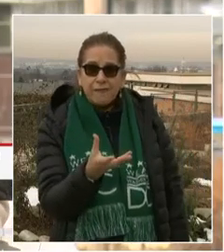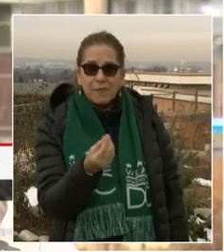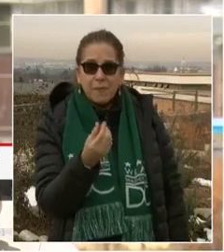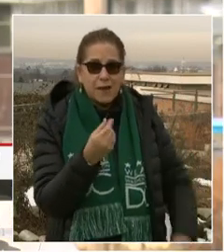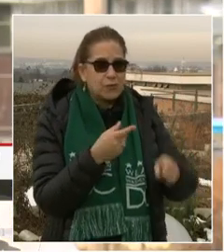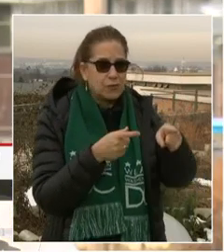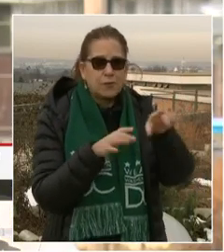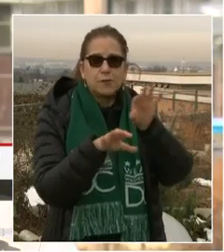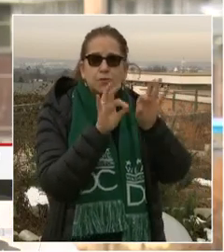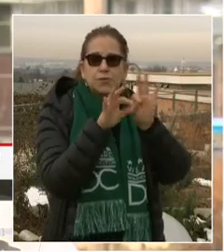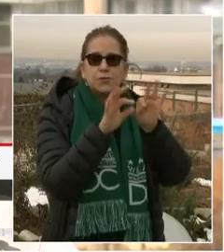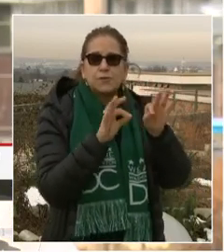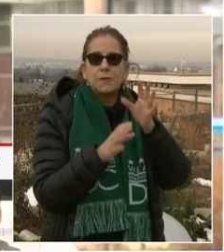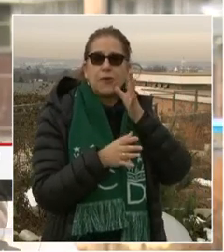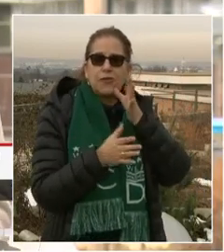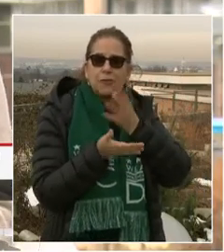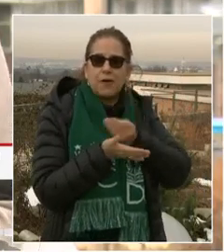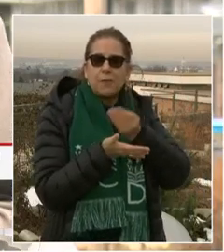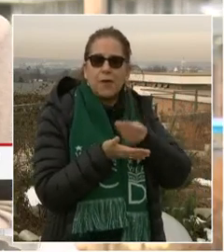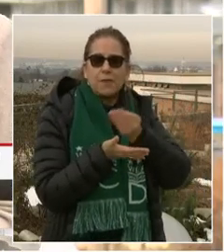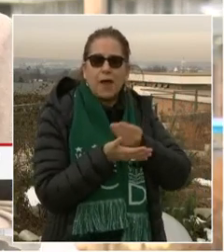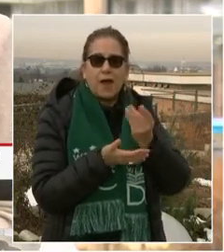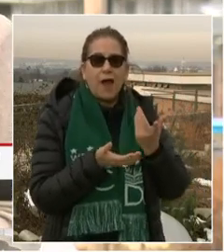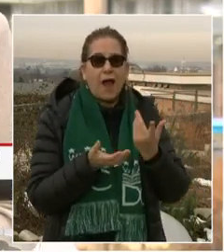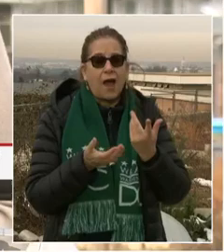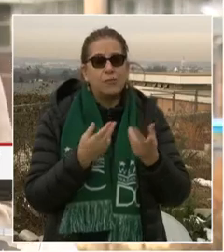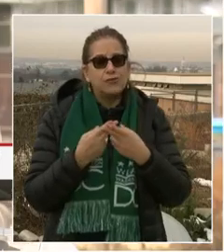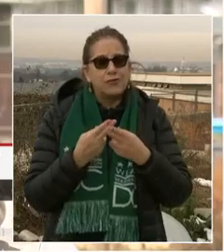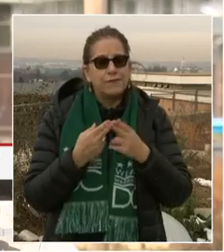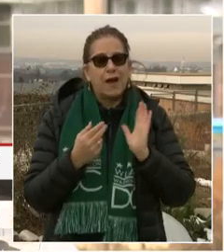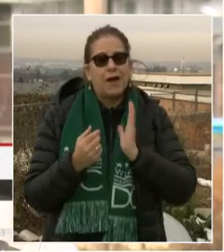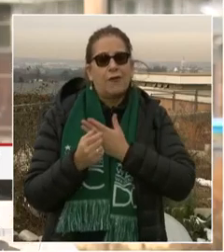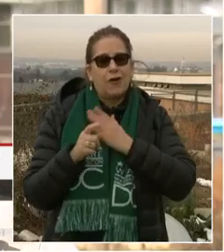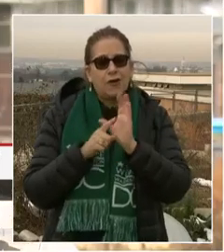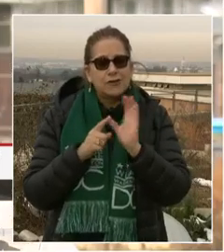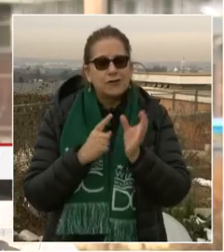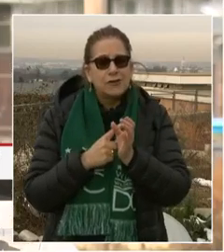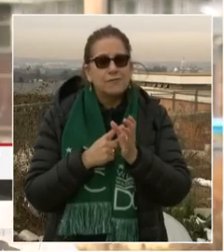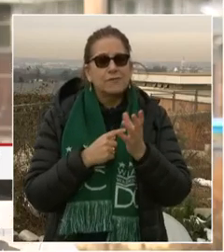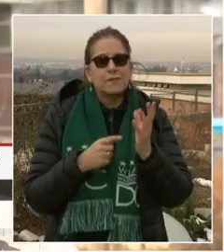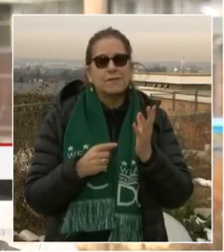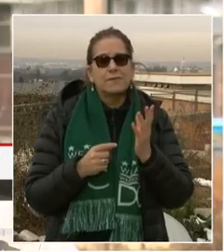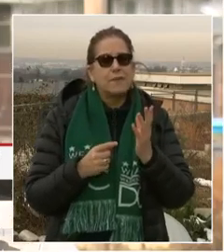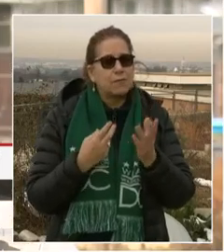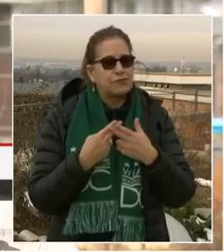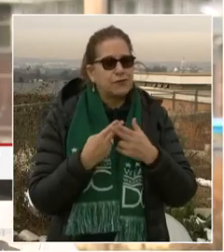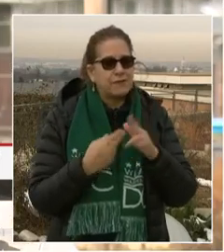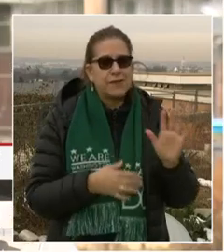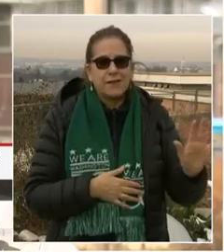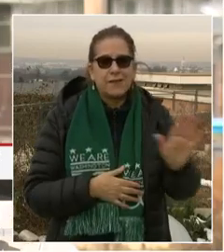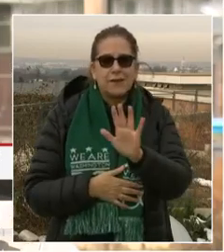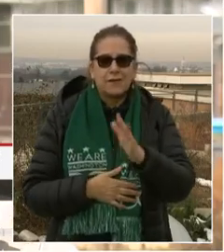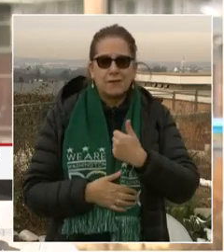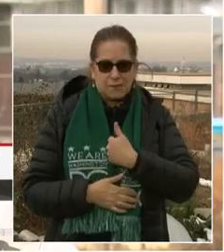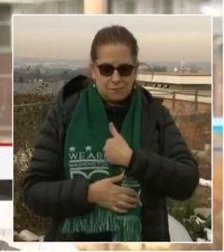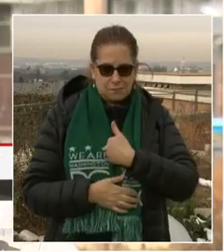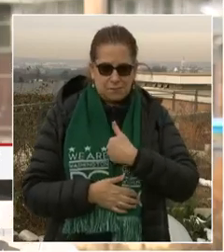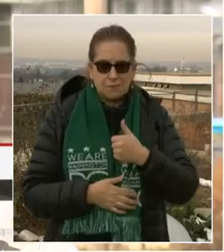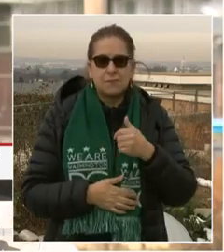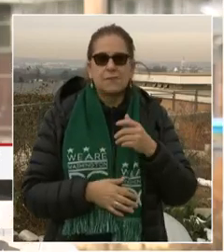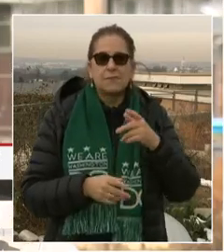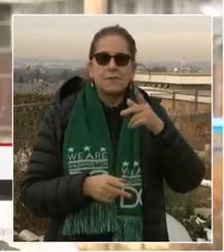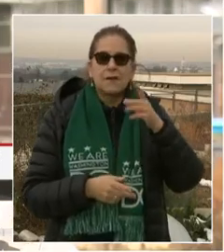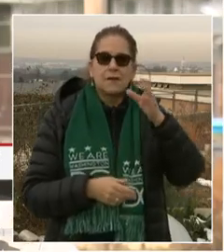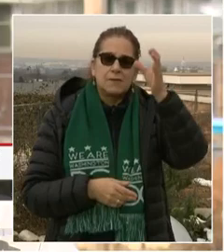our culture and preserving that autonomy for moms. So I am proud to join all of us today across the district to celebrate.